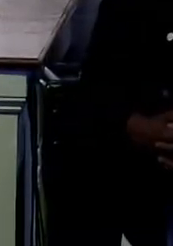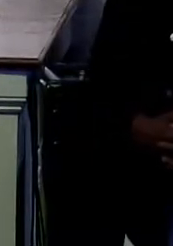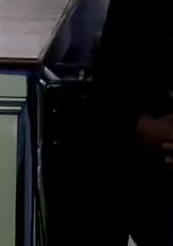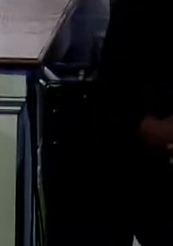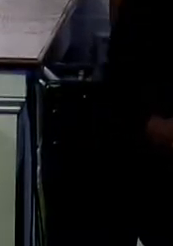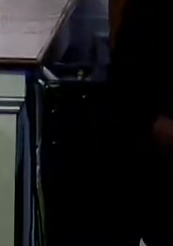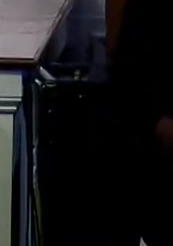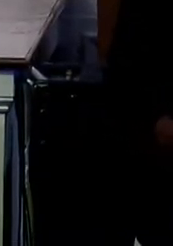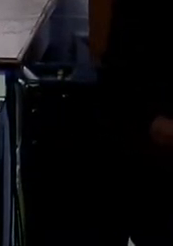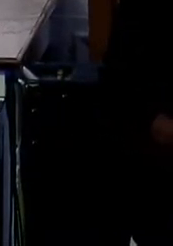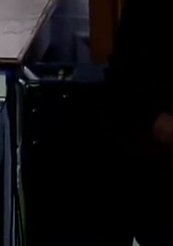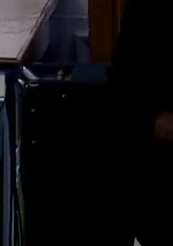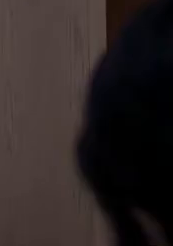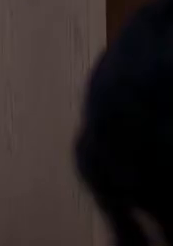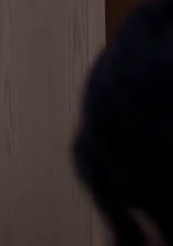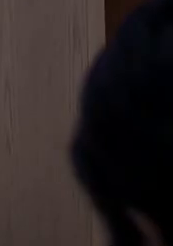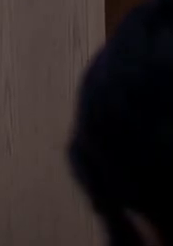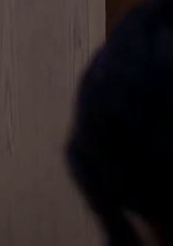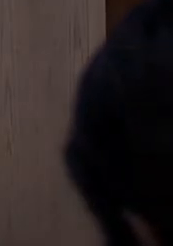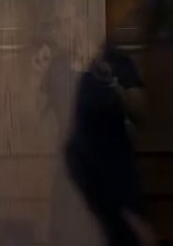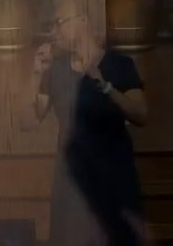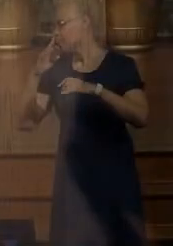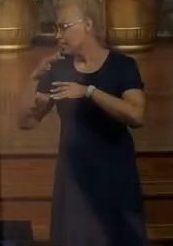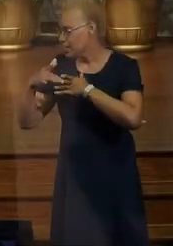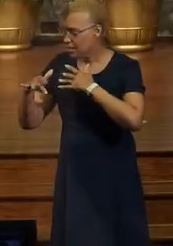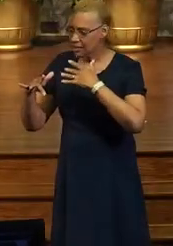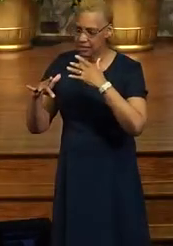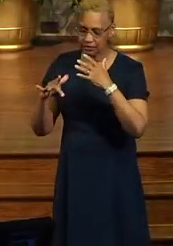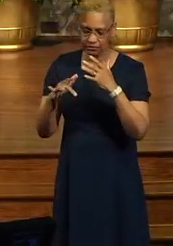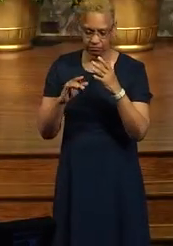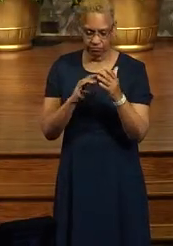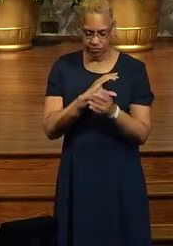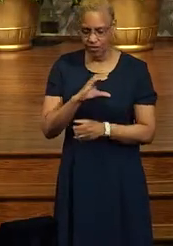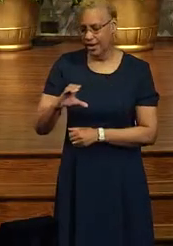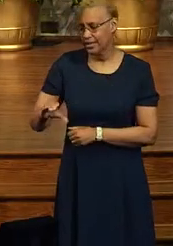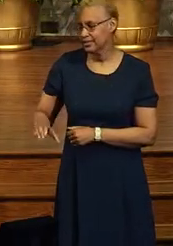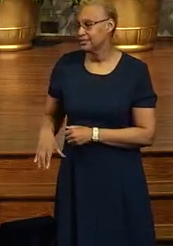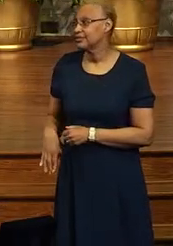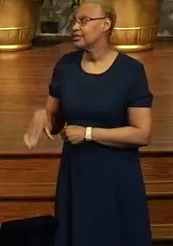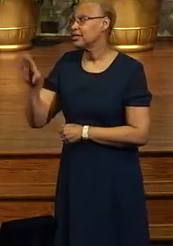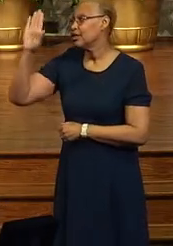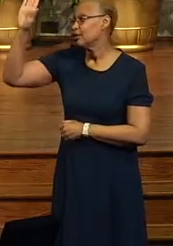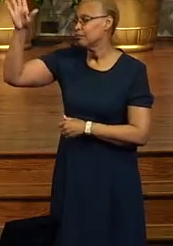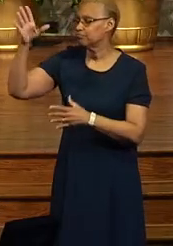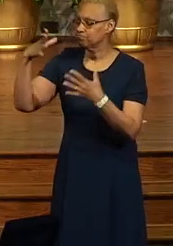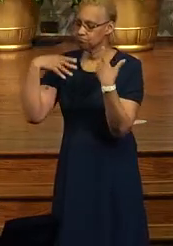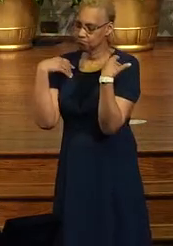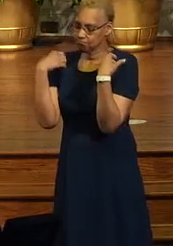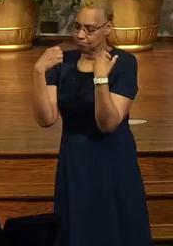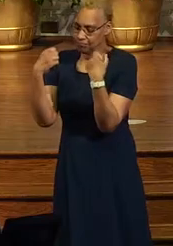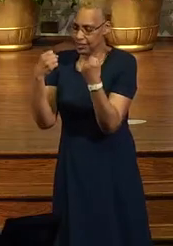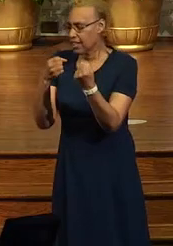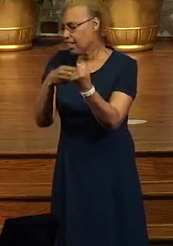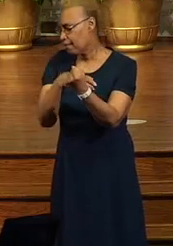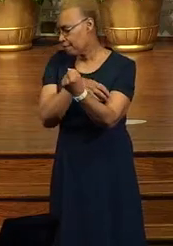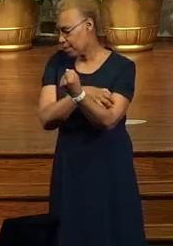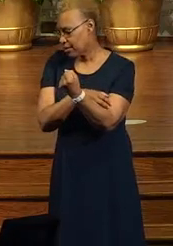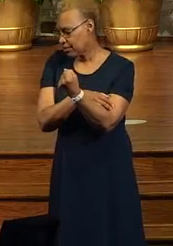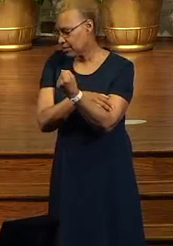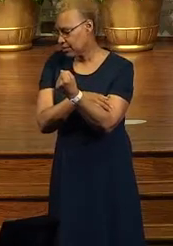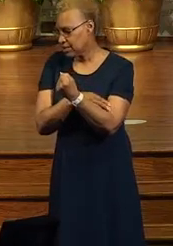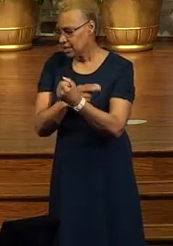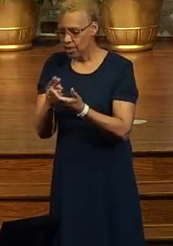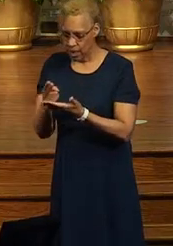delivered by the blood of Christ, by his mighty power, through the working of your Holy